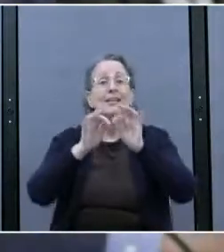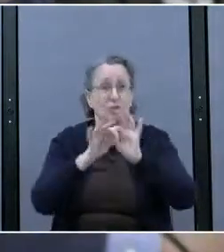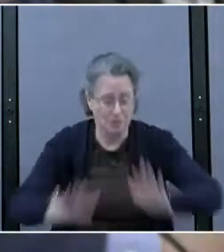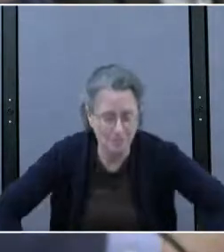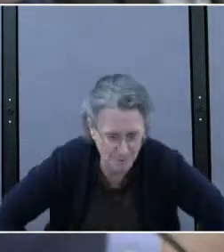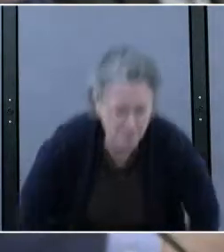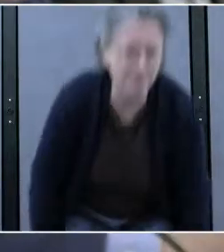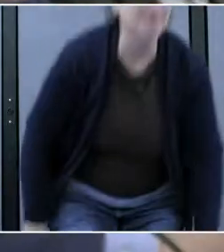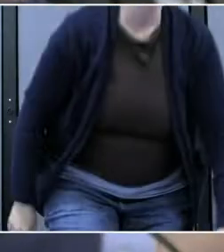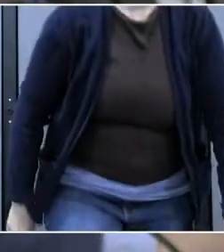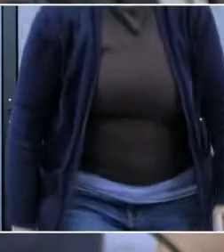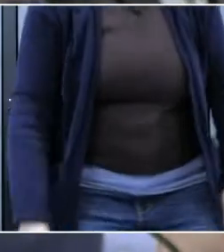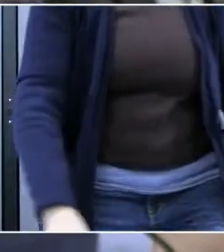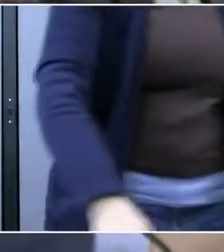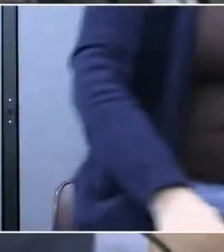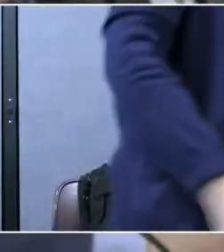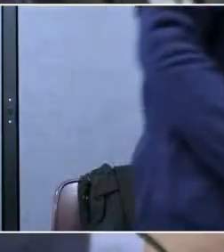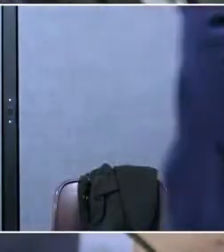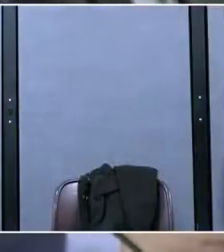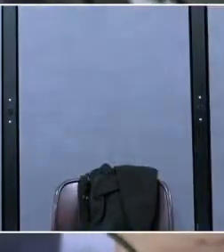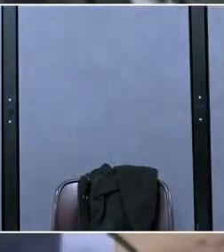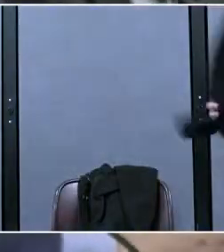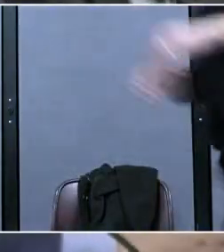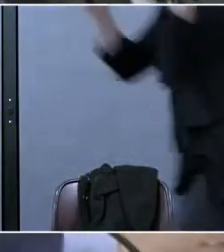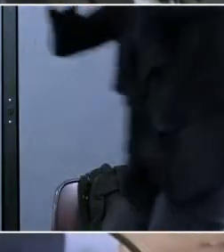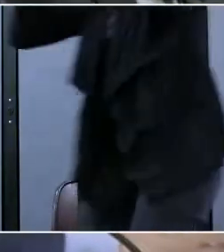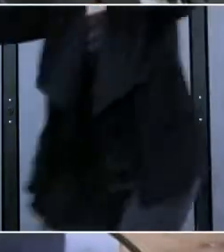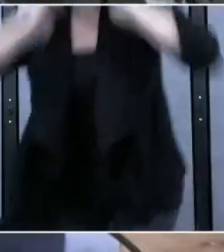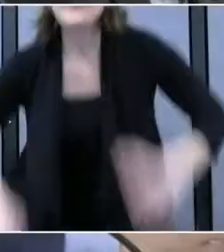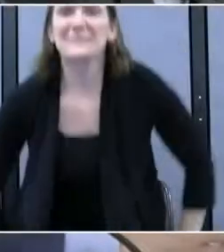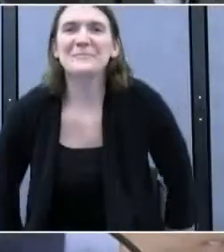Well, we have a nice view of Patrick's back row. Well,